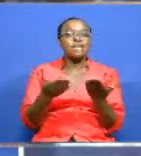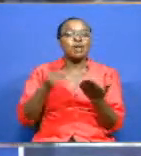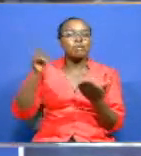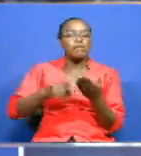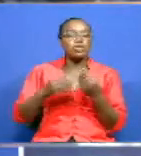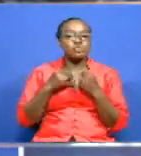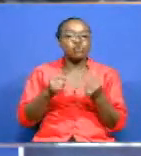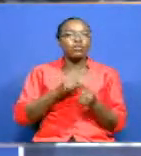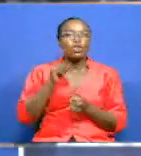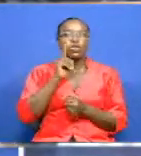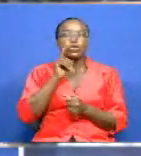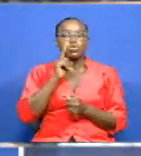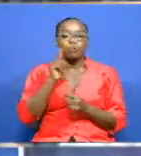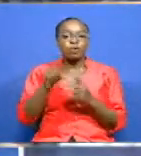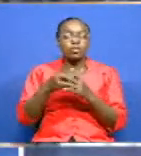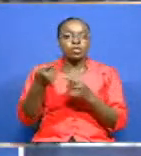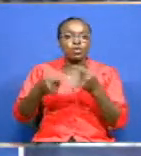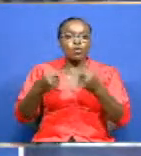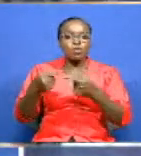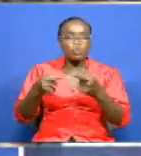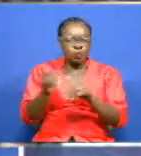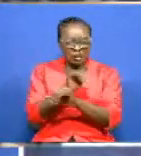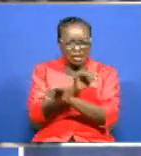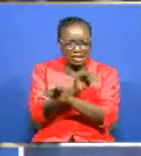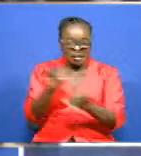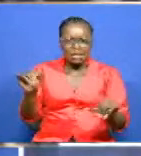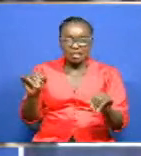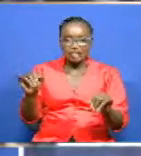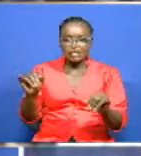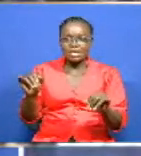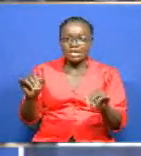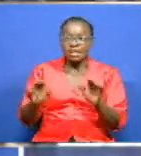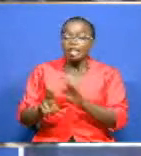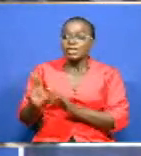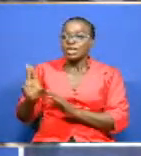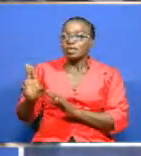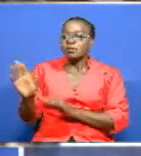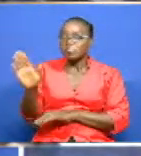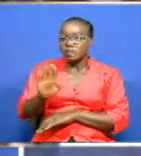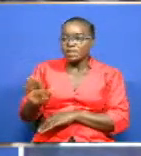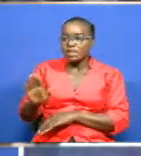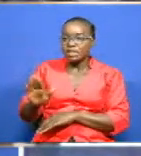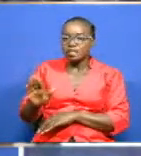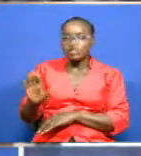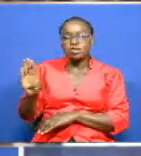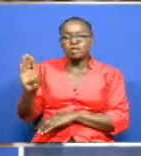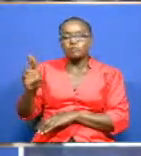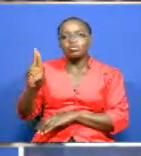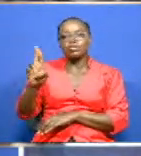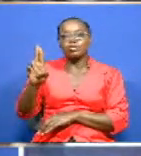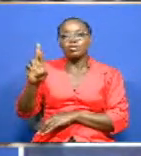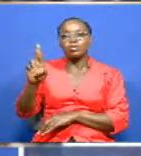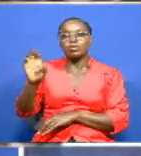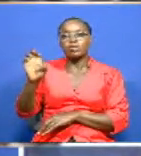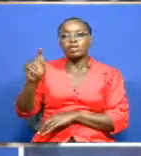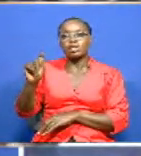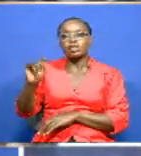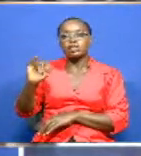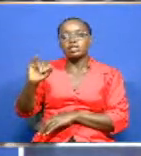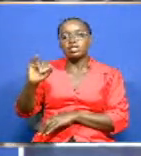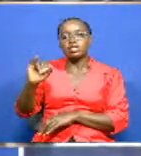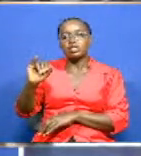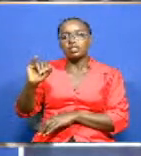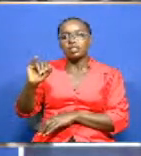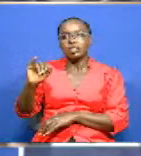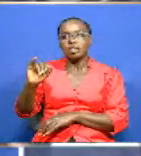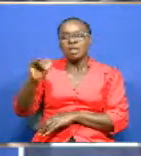address. Tomorrow we begin an operation to clean up areas of this county, like parts of Buret, where the consumption